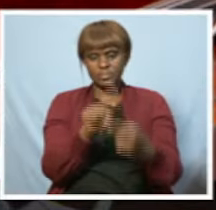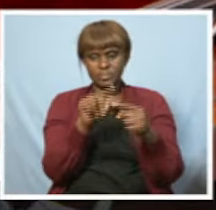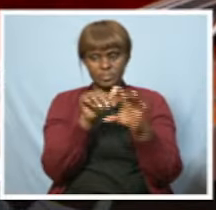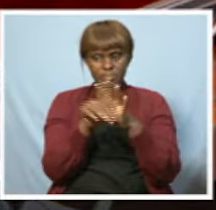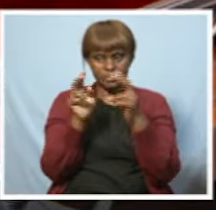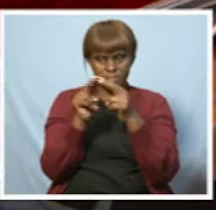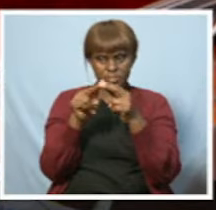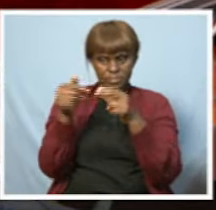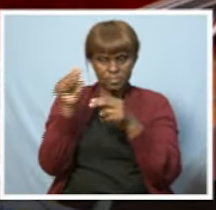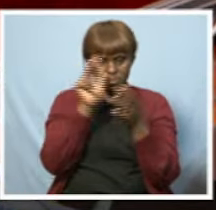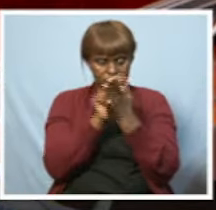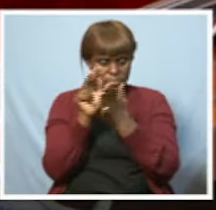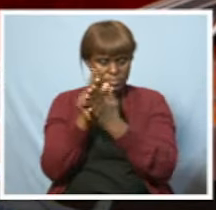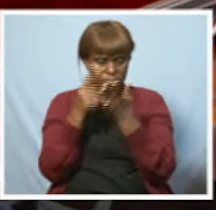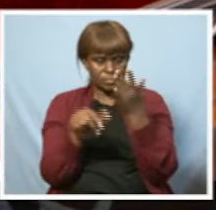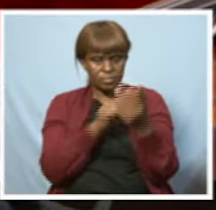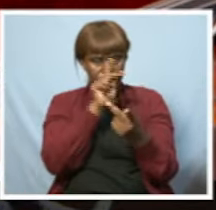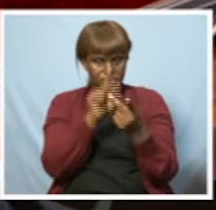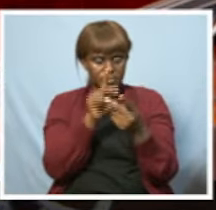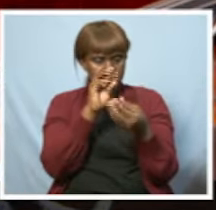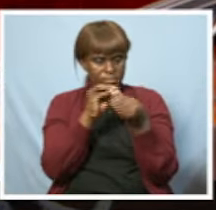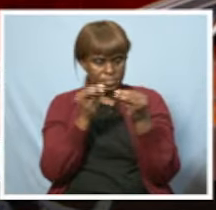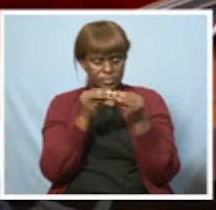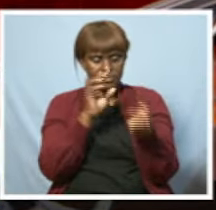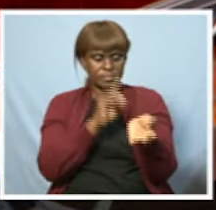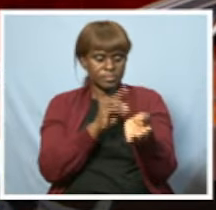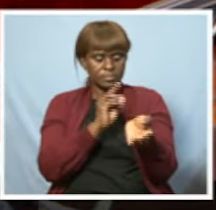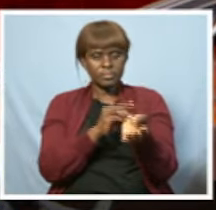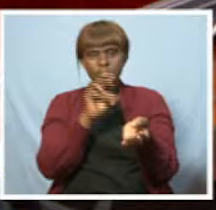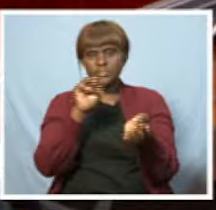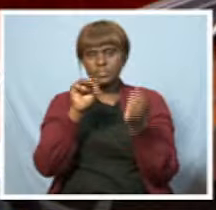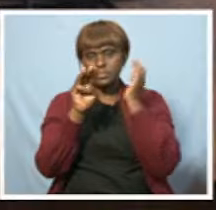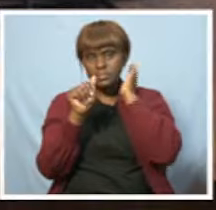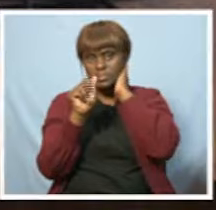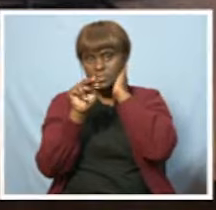contract you signed, what is the exact figure, Dr. Manza? 1.3?